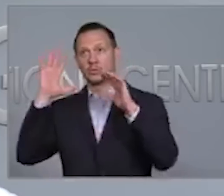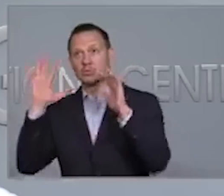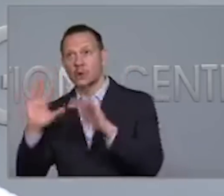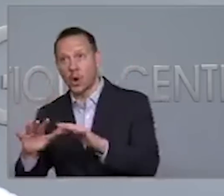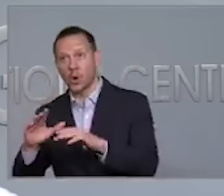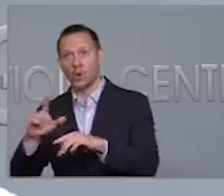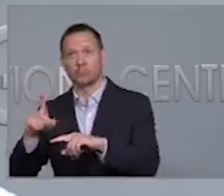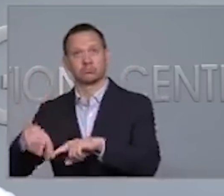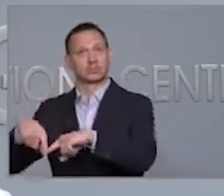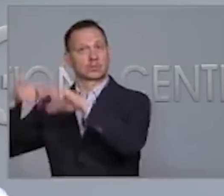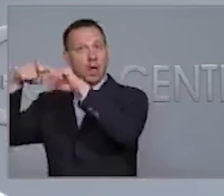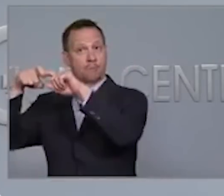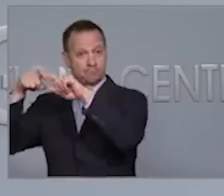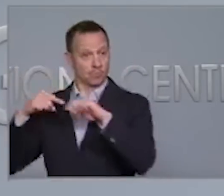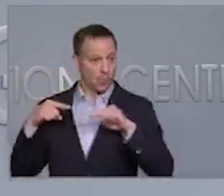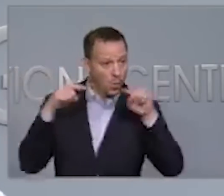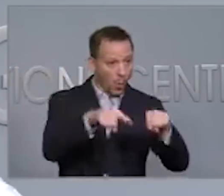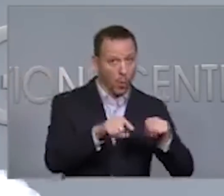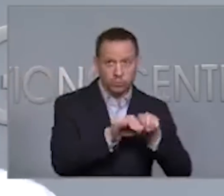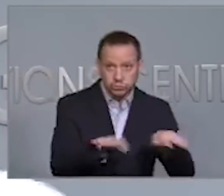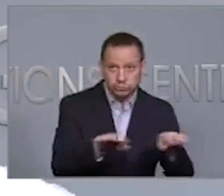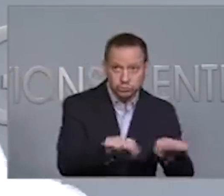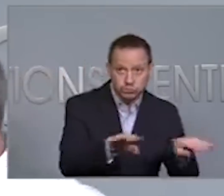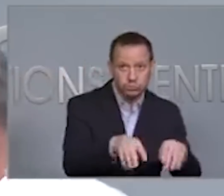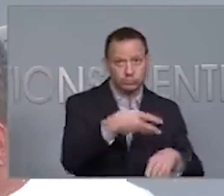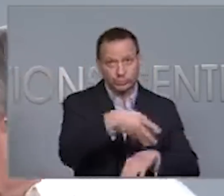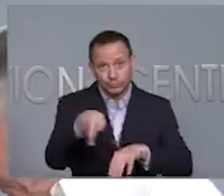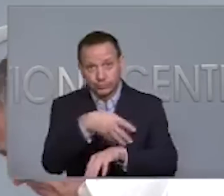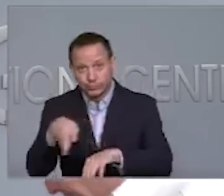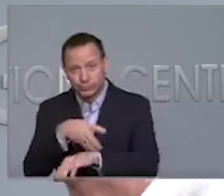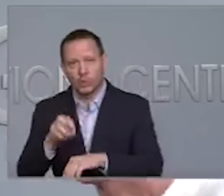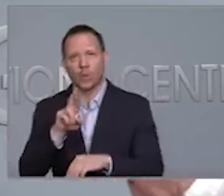work be done to try and clear roads as quickly as possible? Secretary Hopkins.